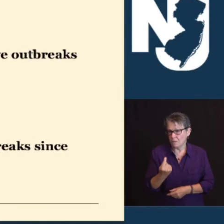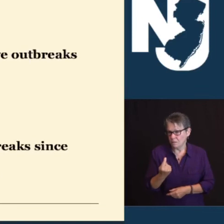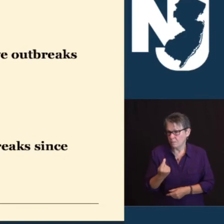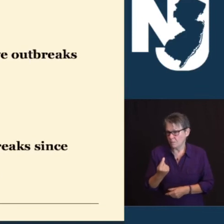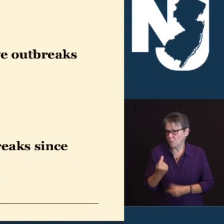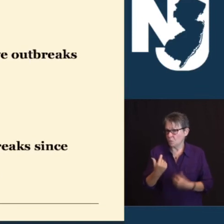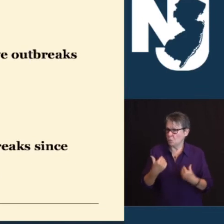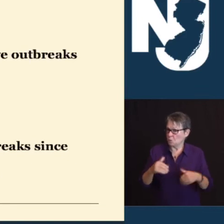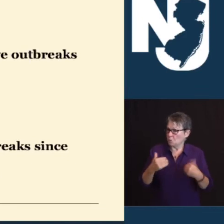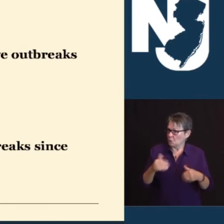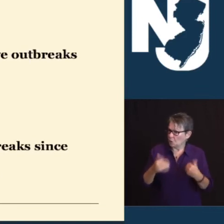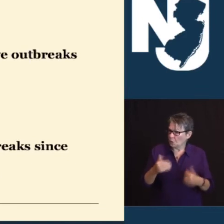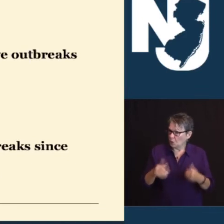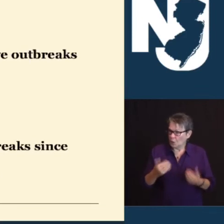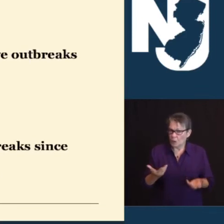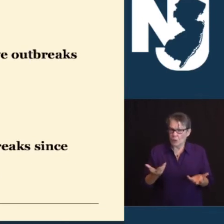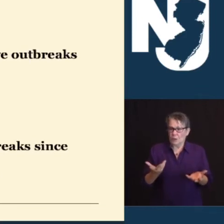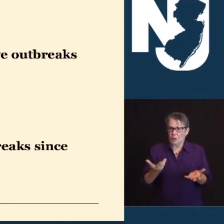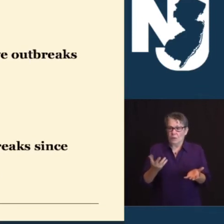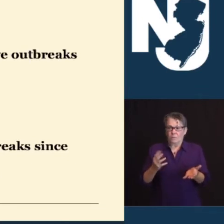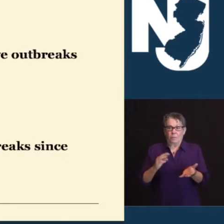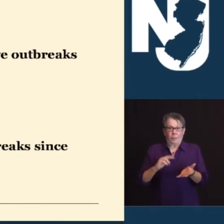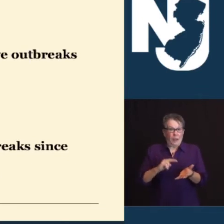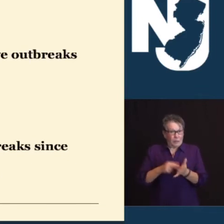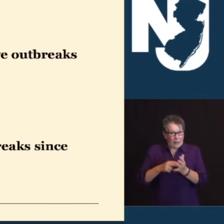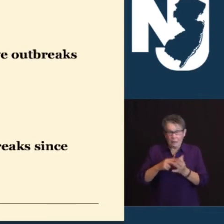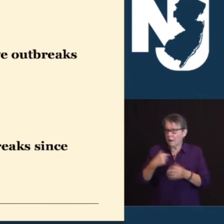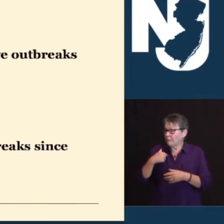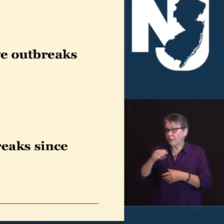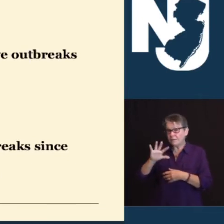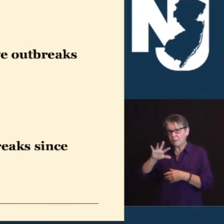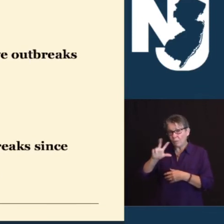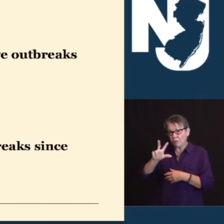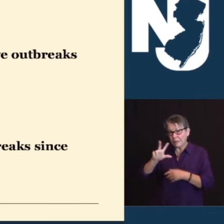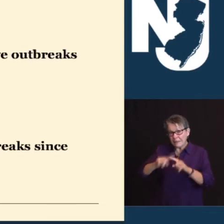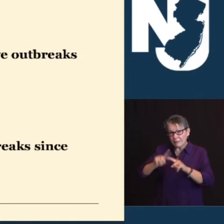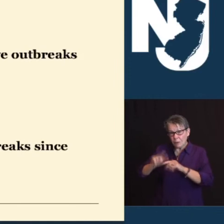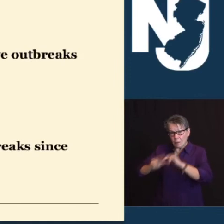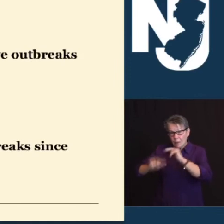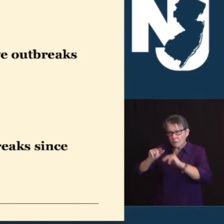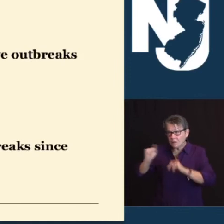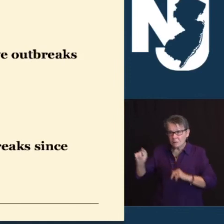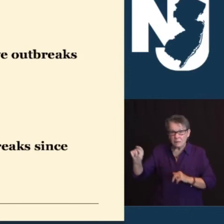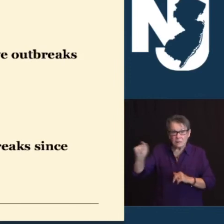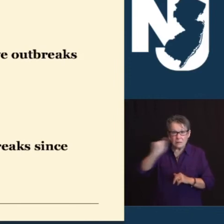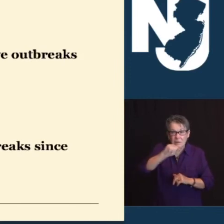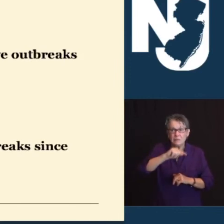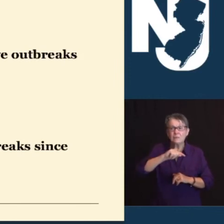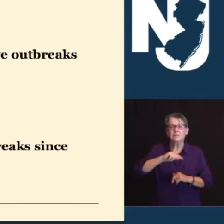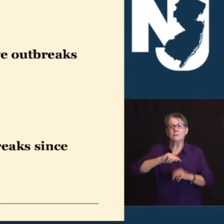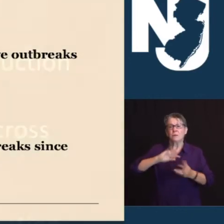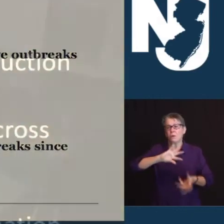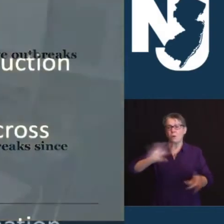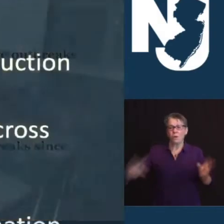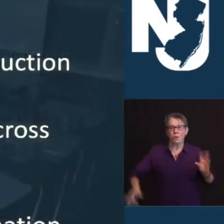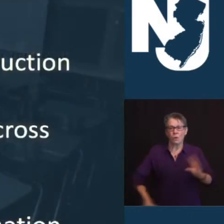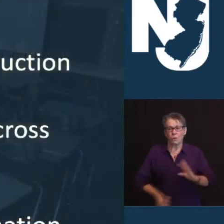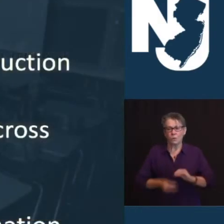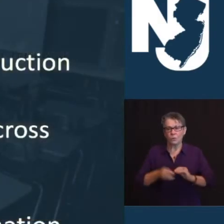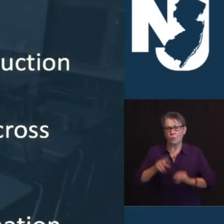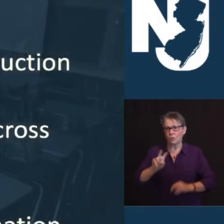sees, impacting a total cumulatively of 239 individuals. In our schools, the